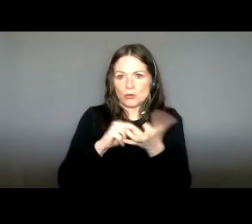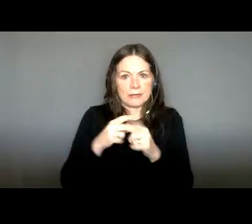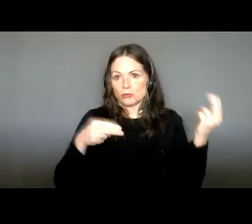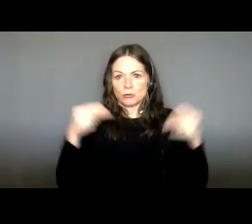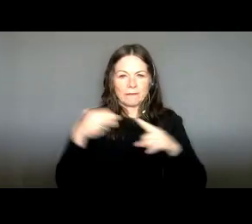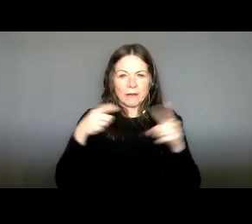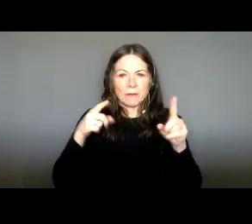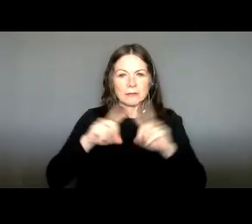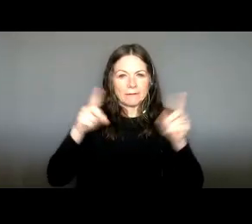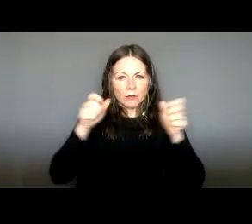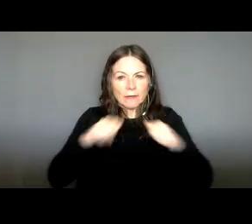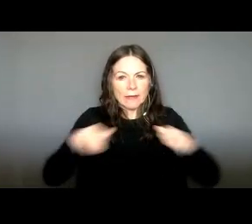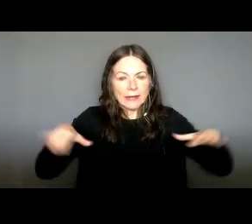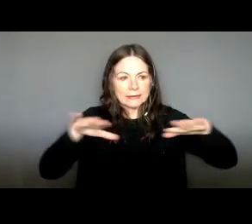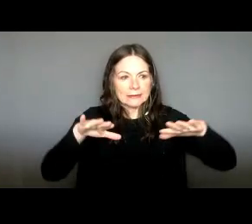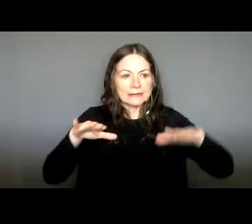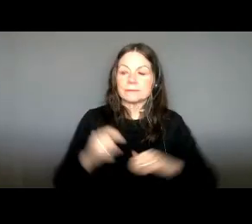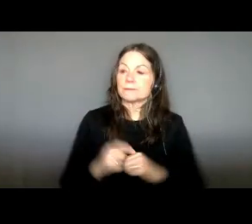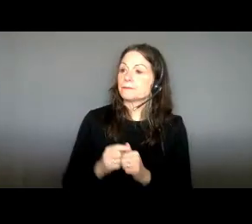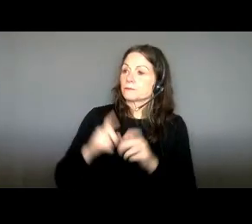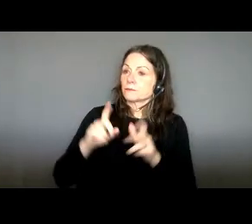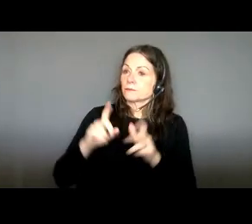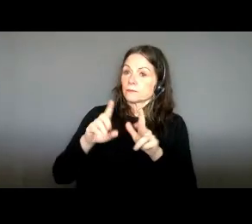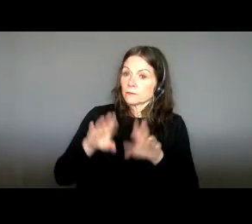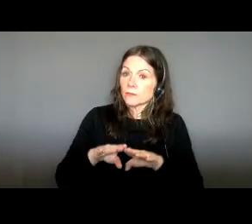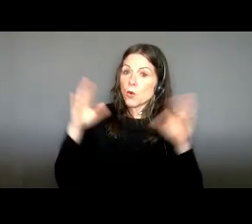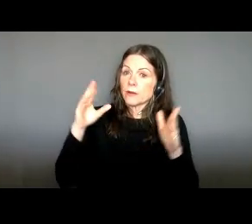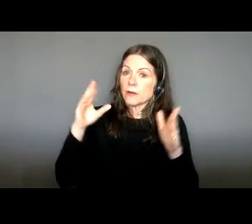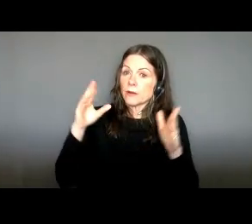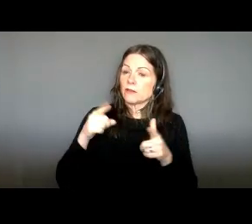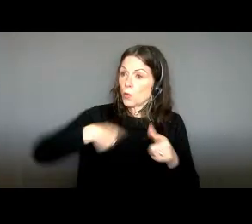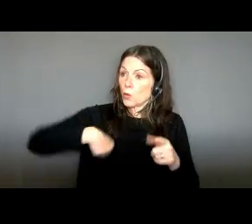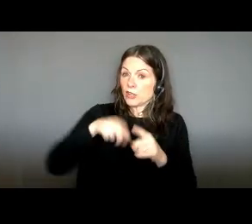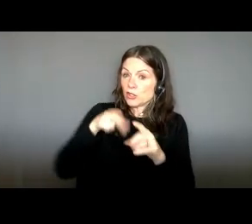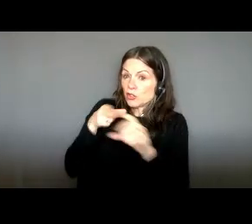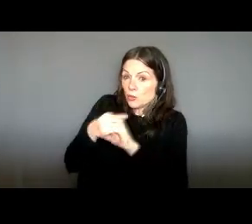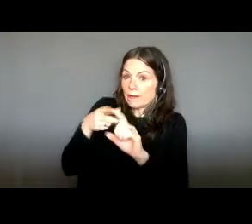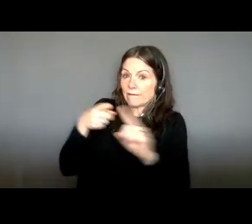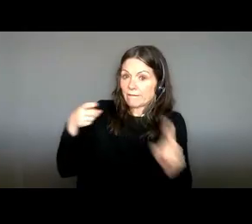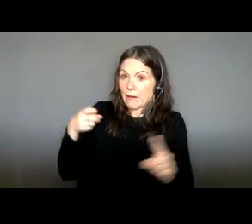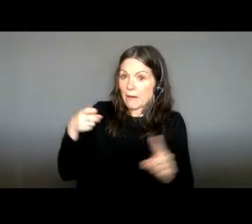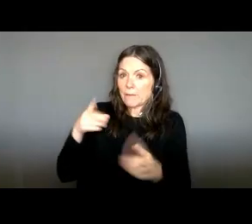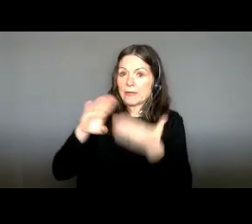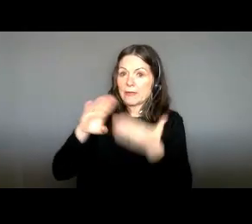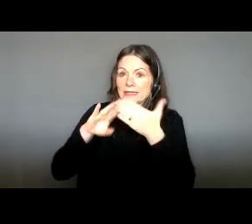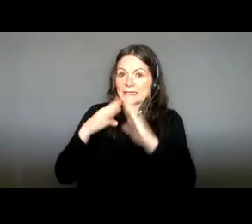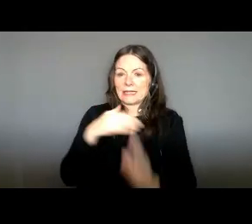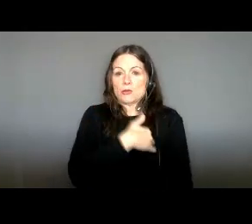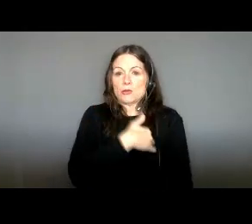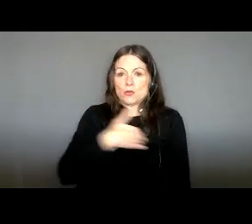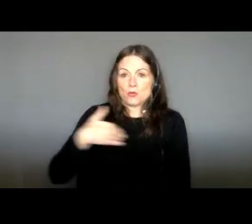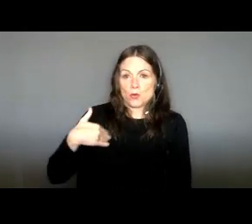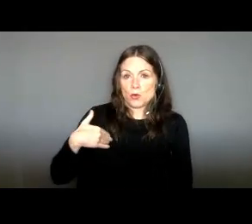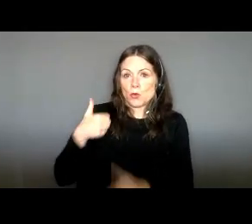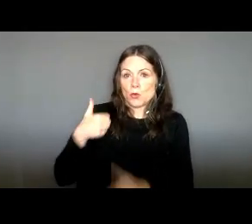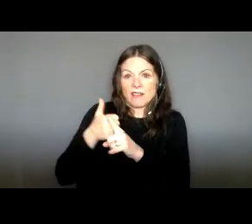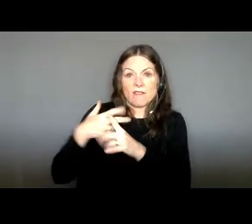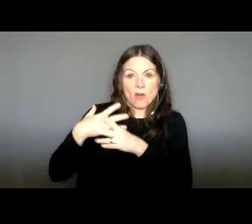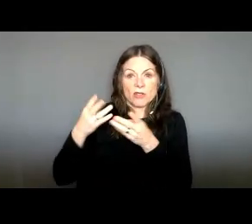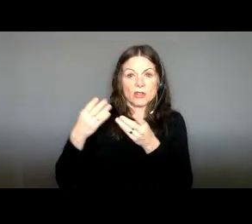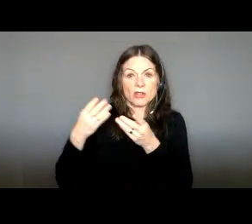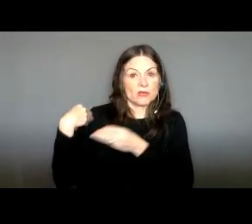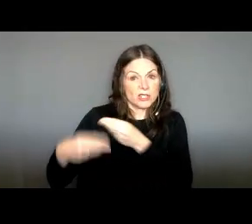We begin by acknowledging that we are joining you from Toronto, which is situated upon traditional territories.